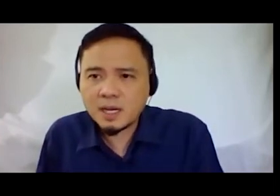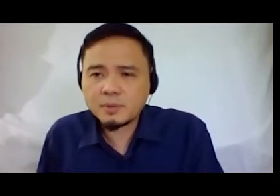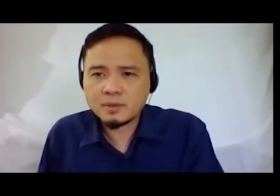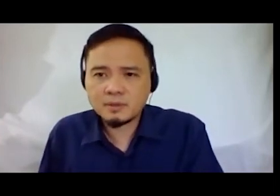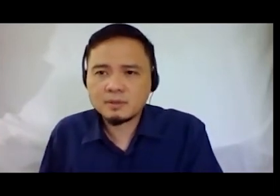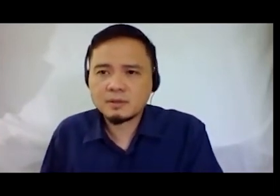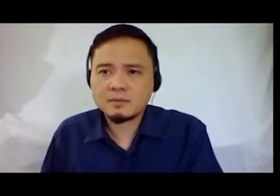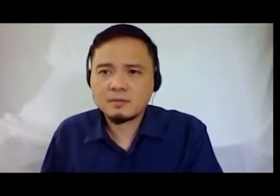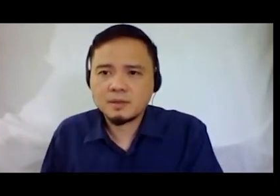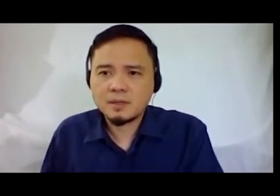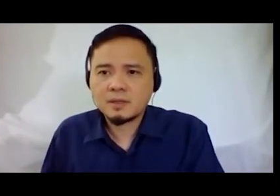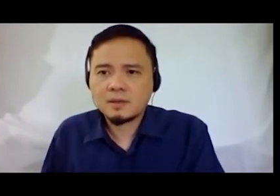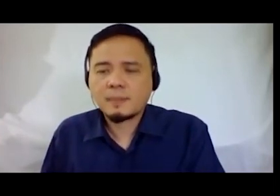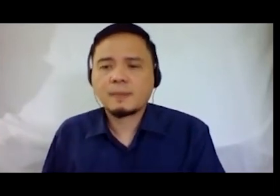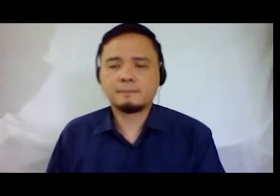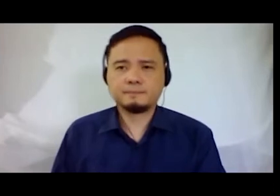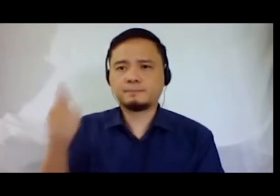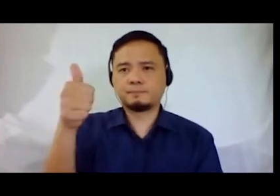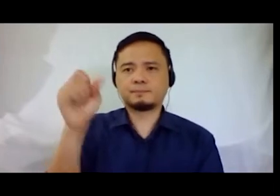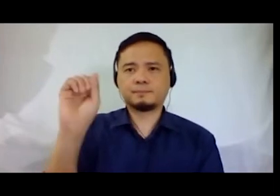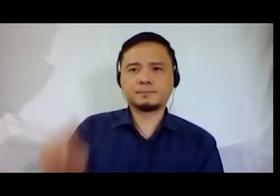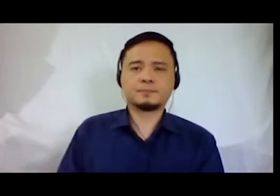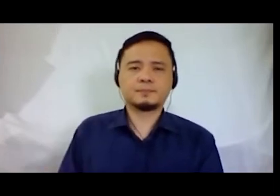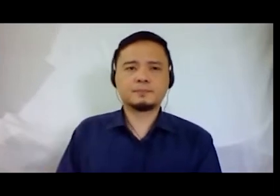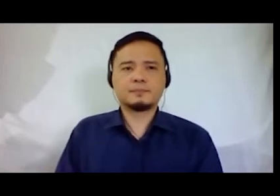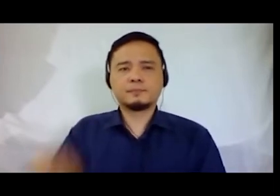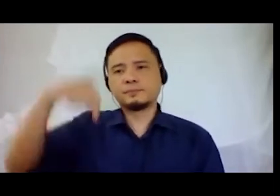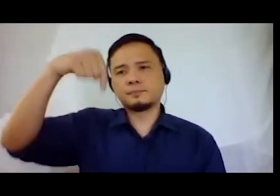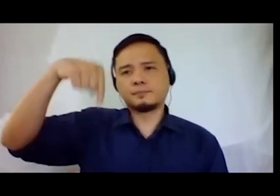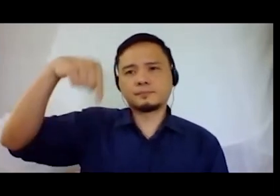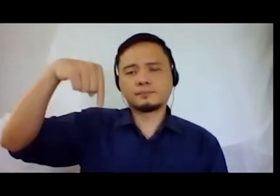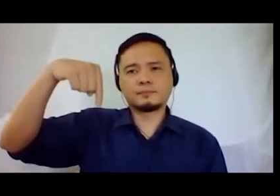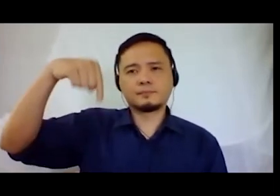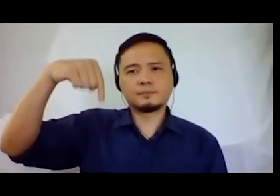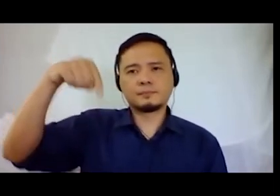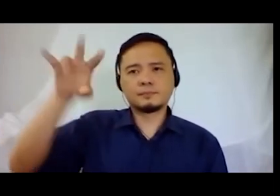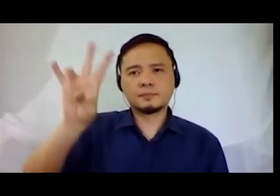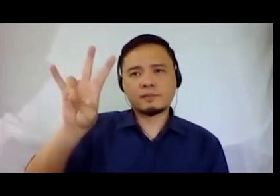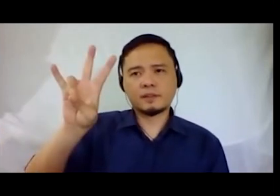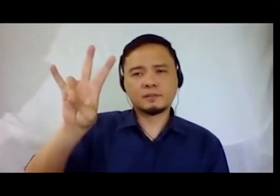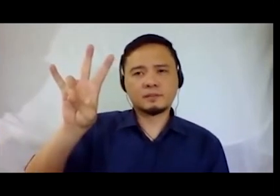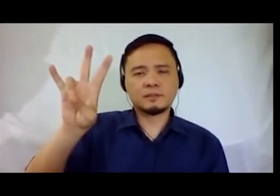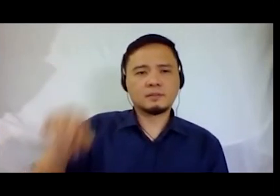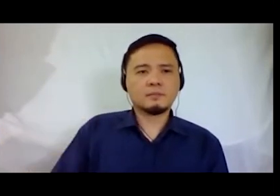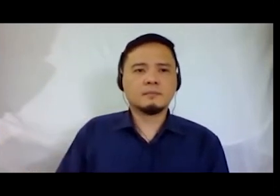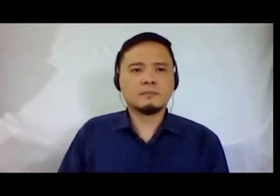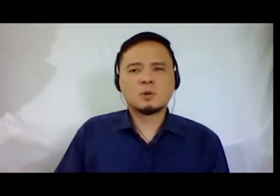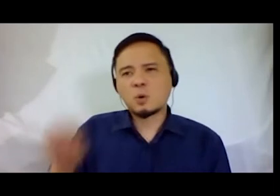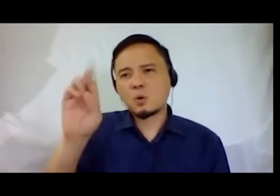Thumbs up. Okay. All right, let's go back down to 7 or 8.